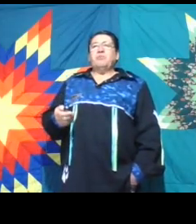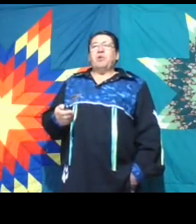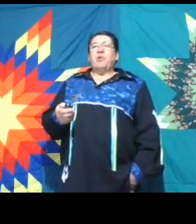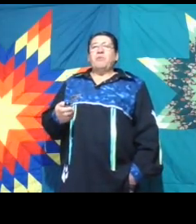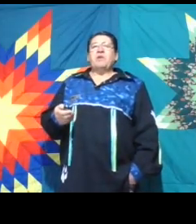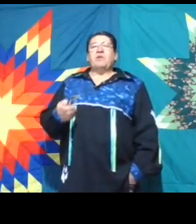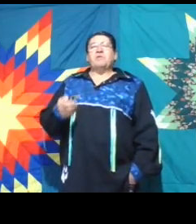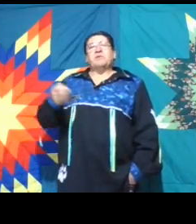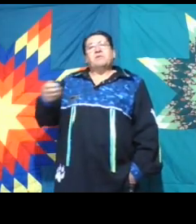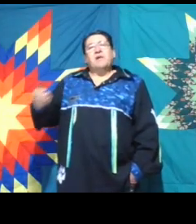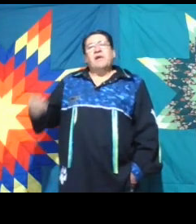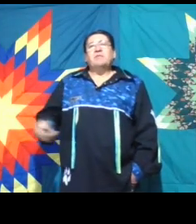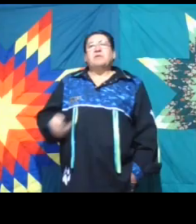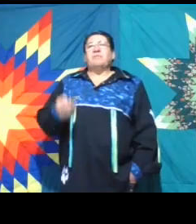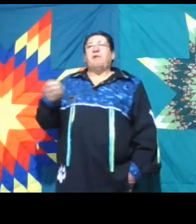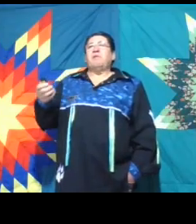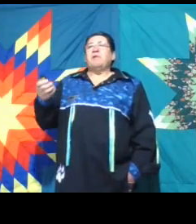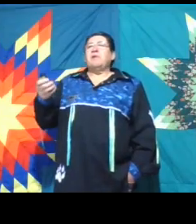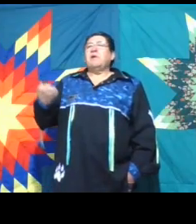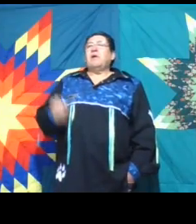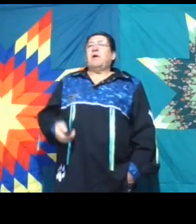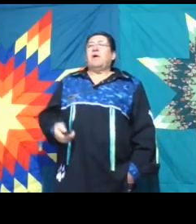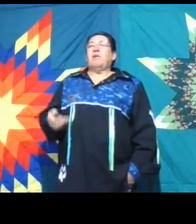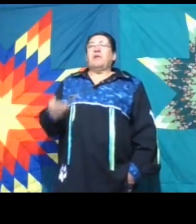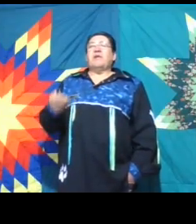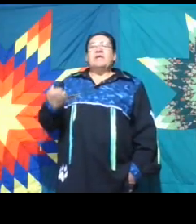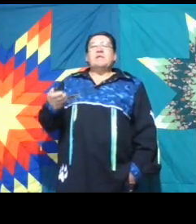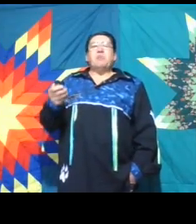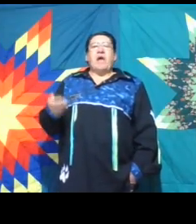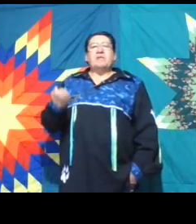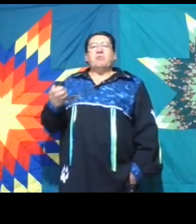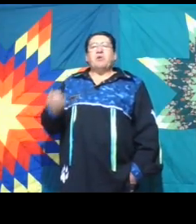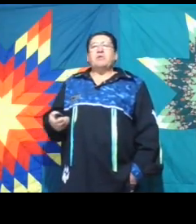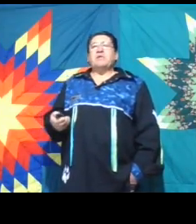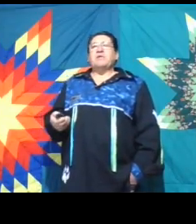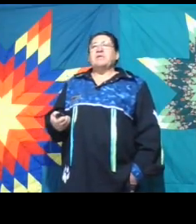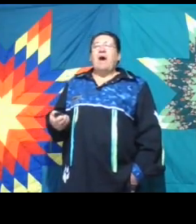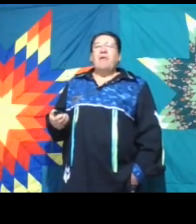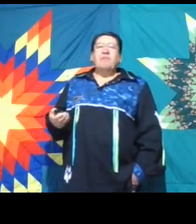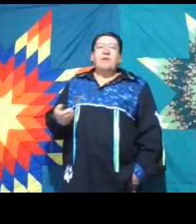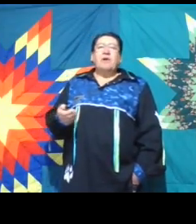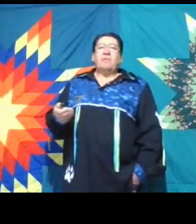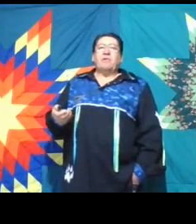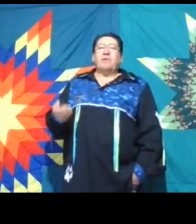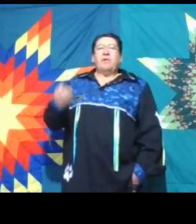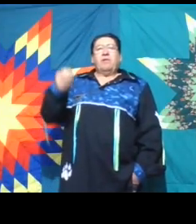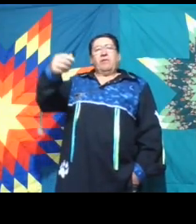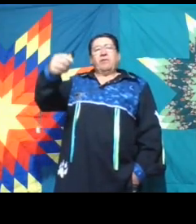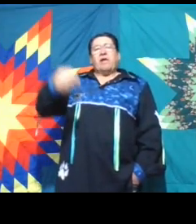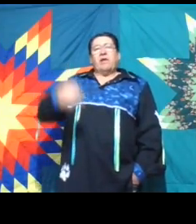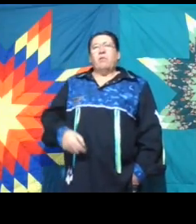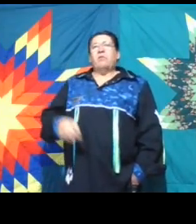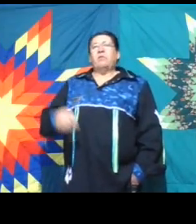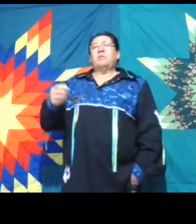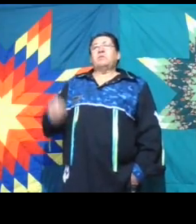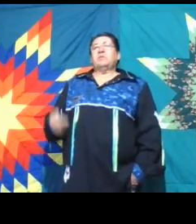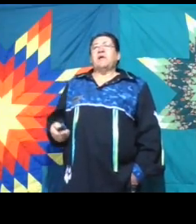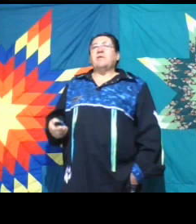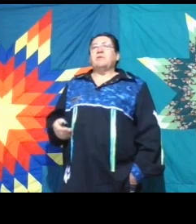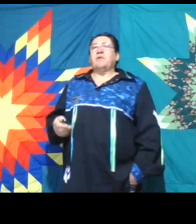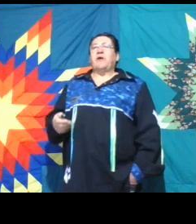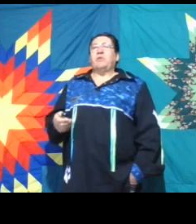to employment. There's cycles to follow, and these plans and processes have to cover that